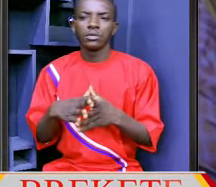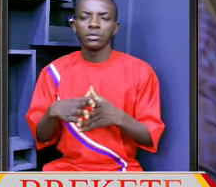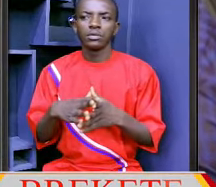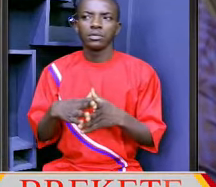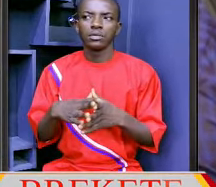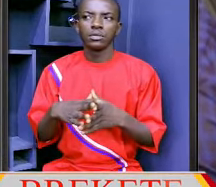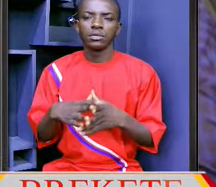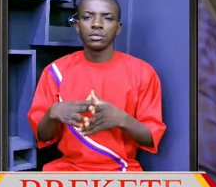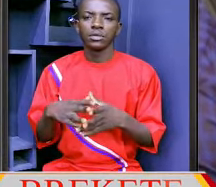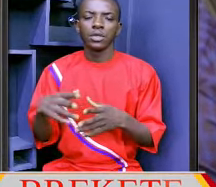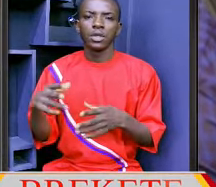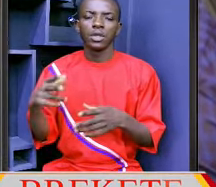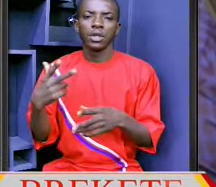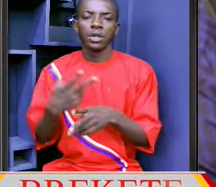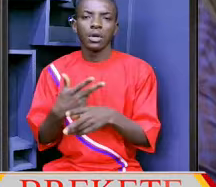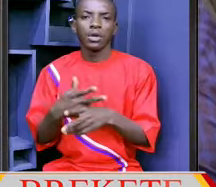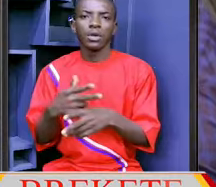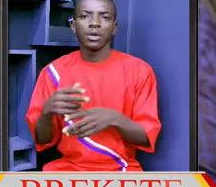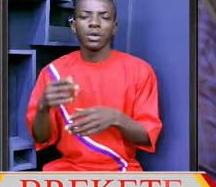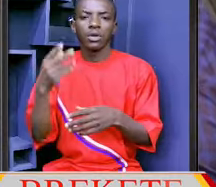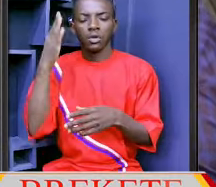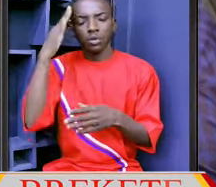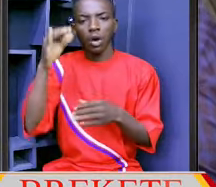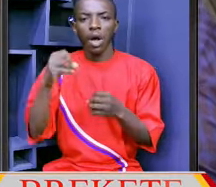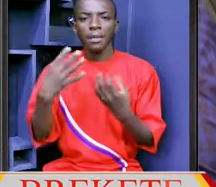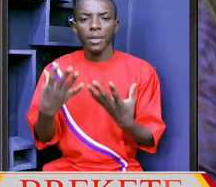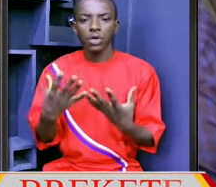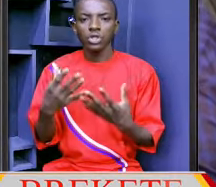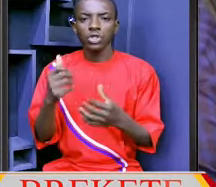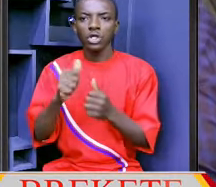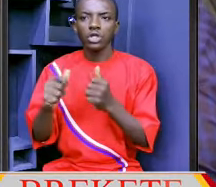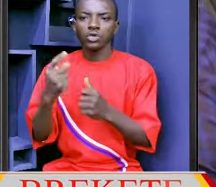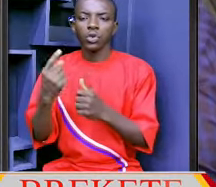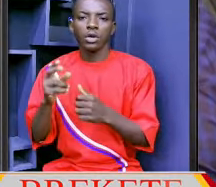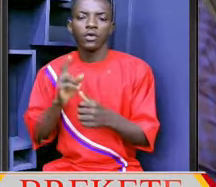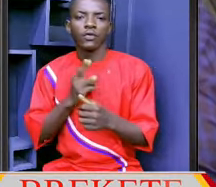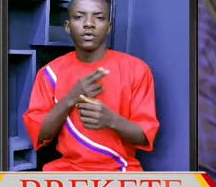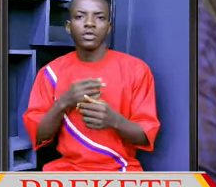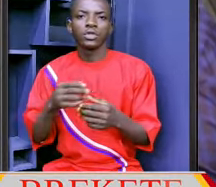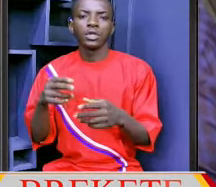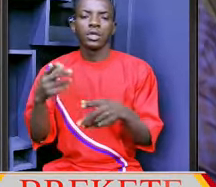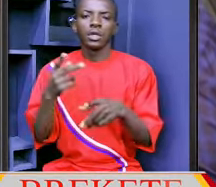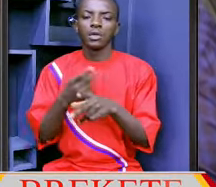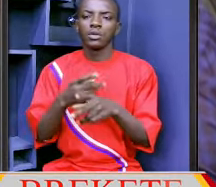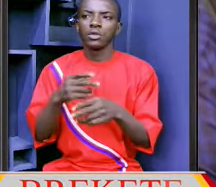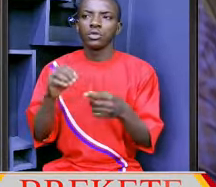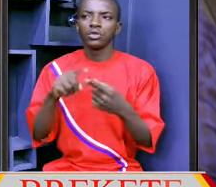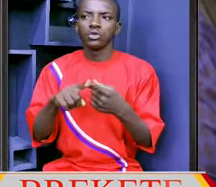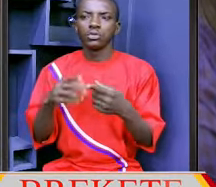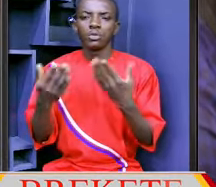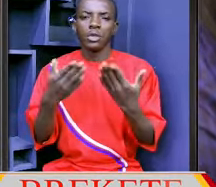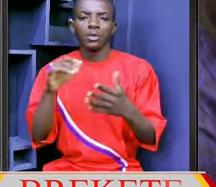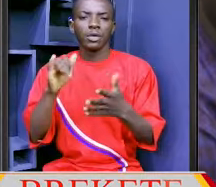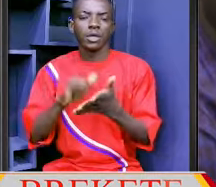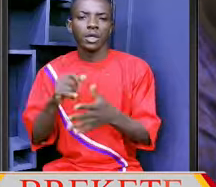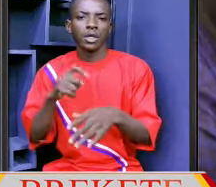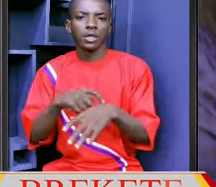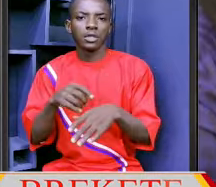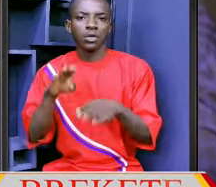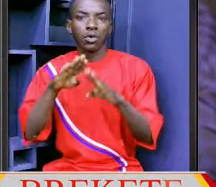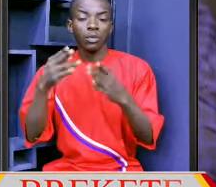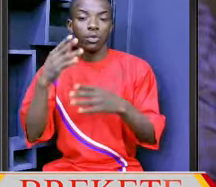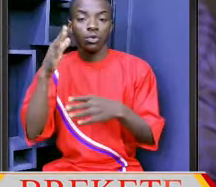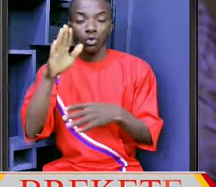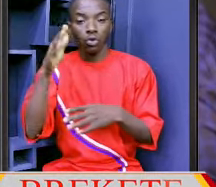Me, I don't increase them to 300 million. When I go know how much each one of us is entitled to. Maybe that time when I go open on our